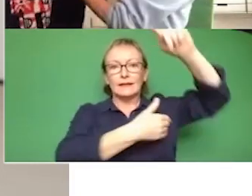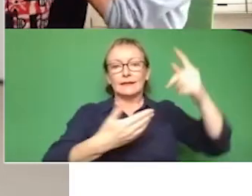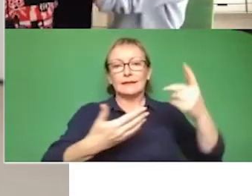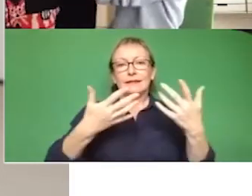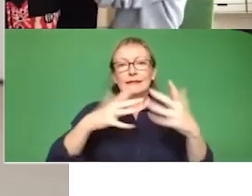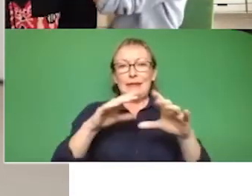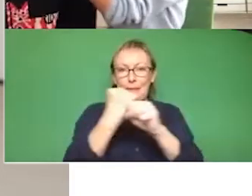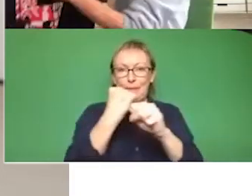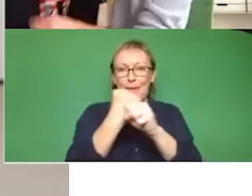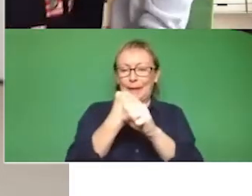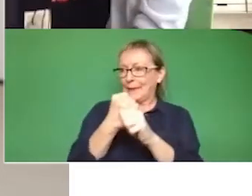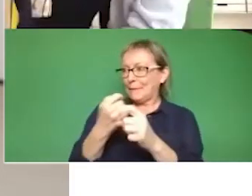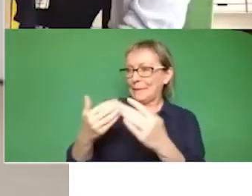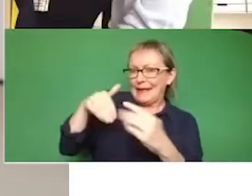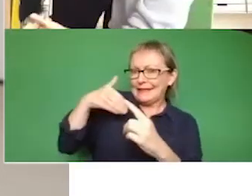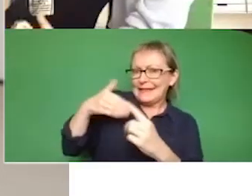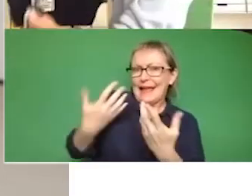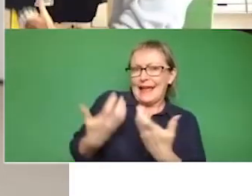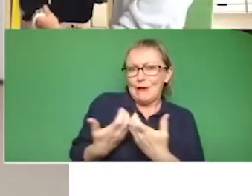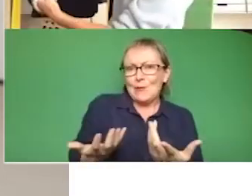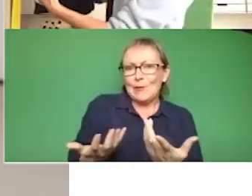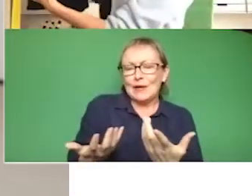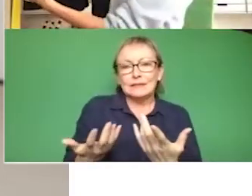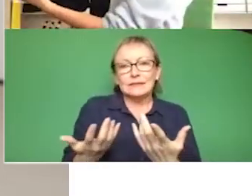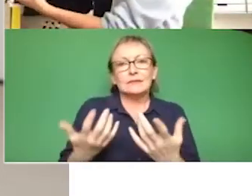it, yeah. And bring the attention to that. And